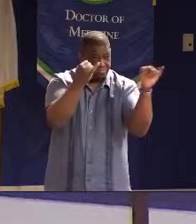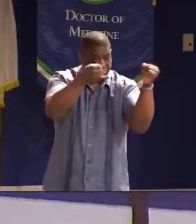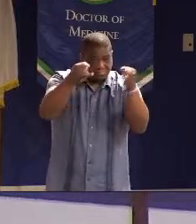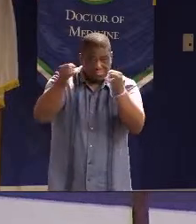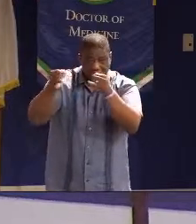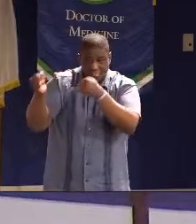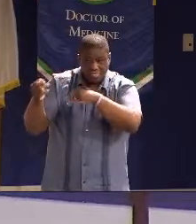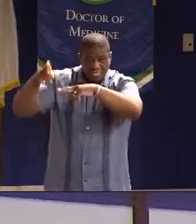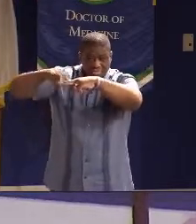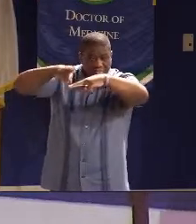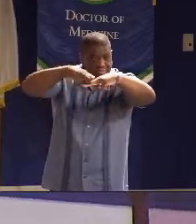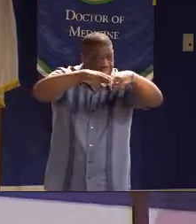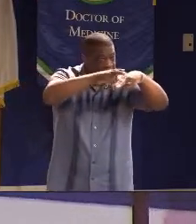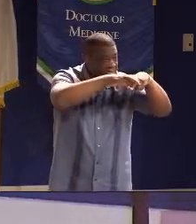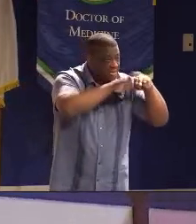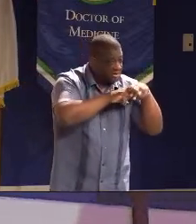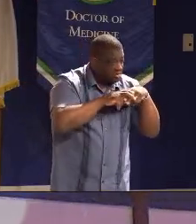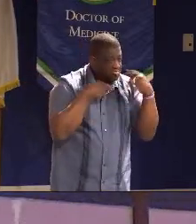here today,